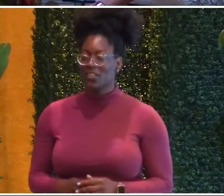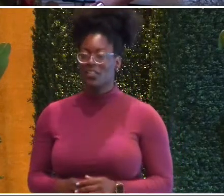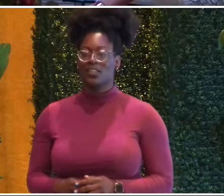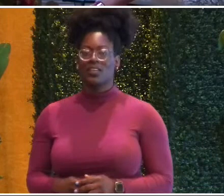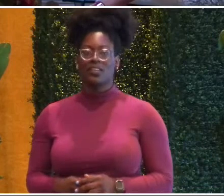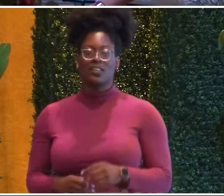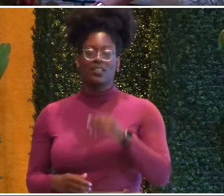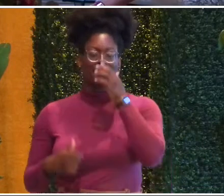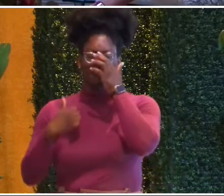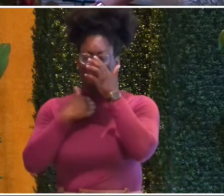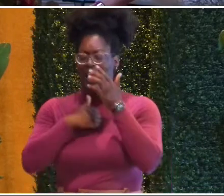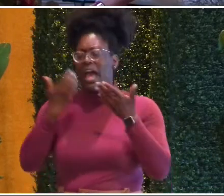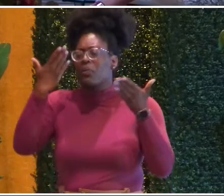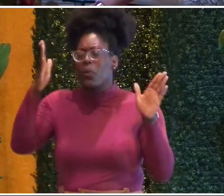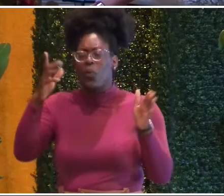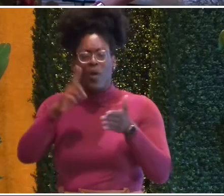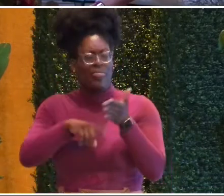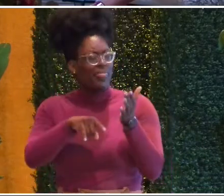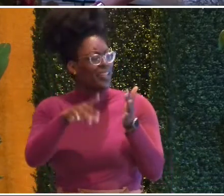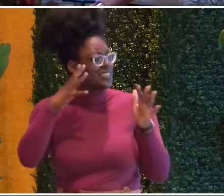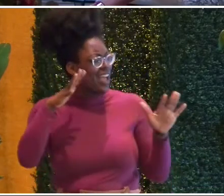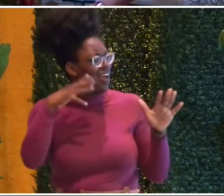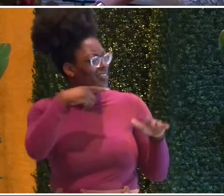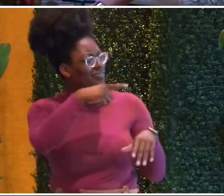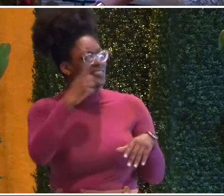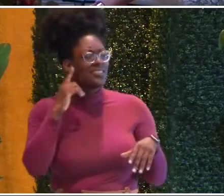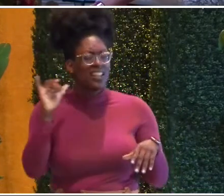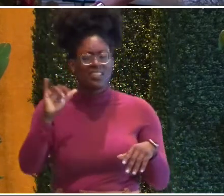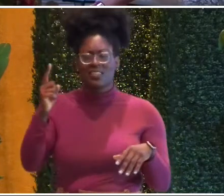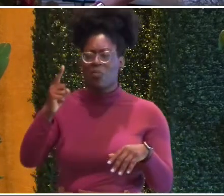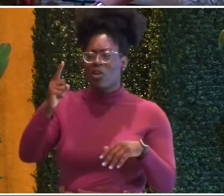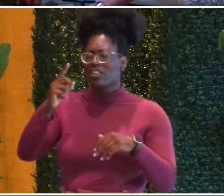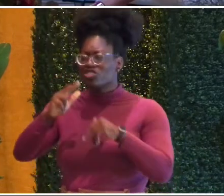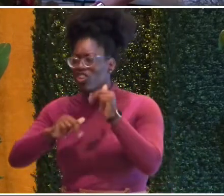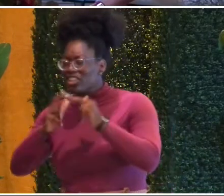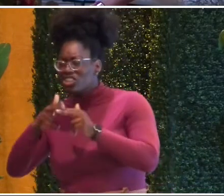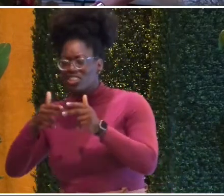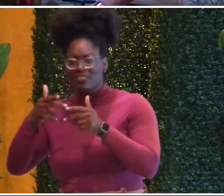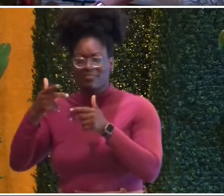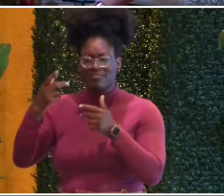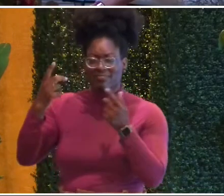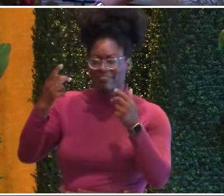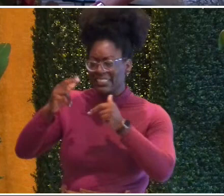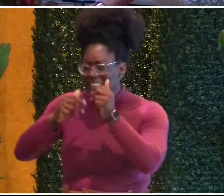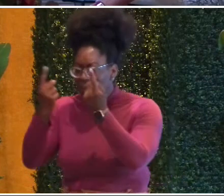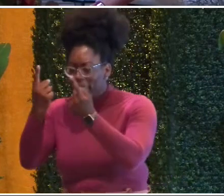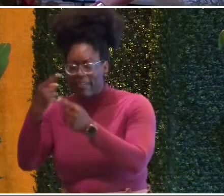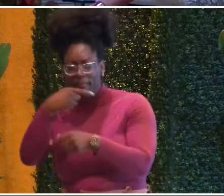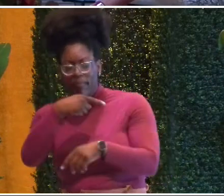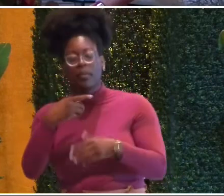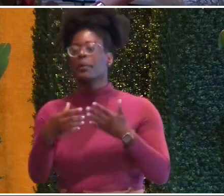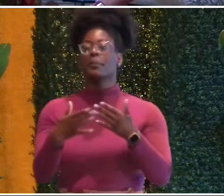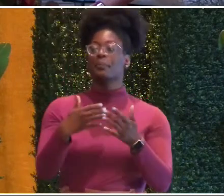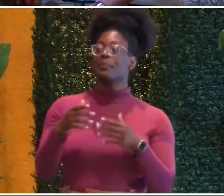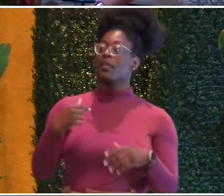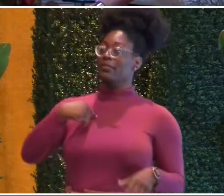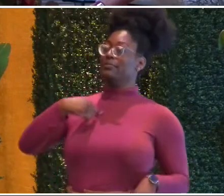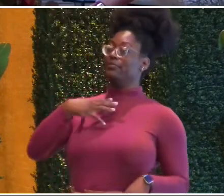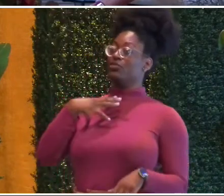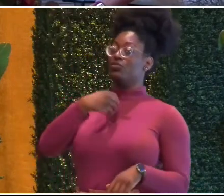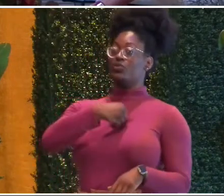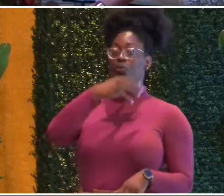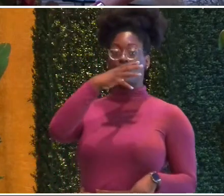was interrupted by that weirdness was that as a trans woman who has seen